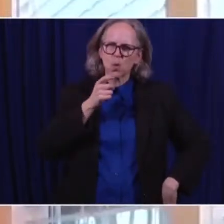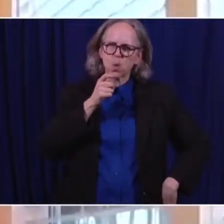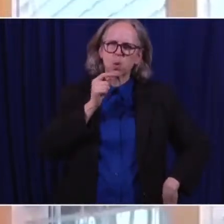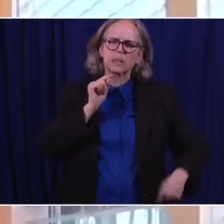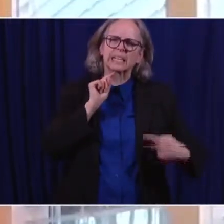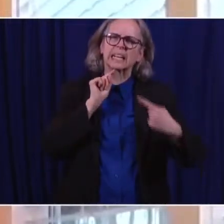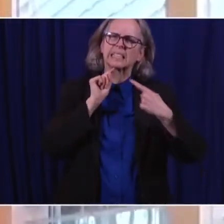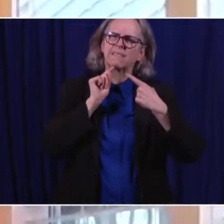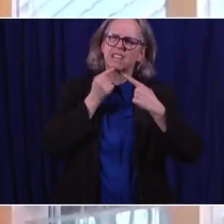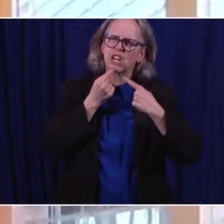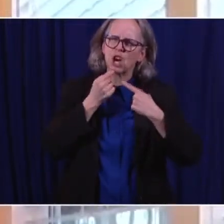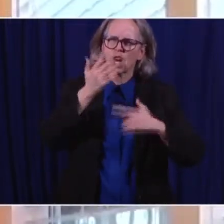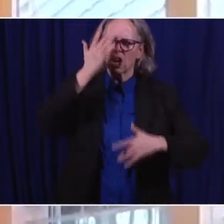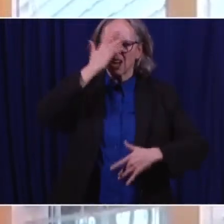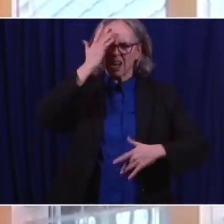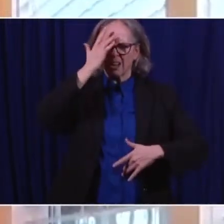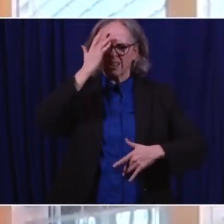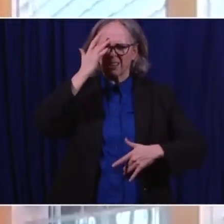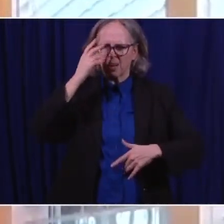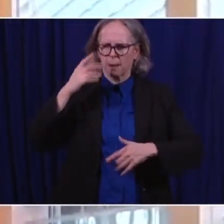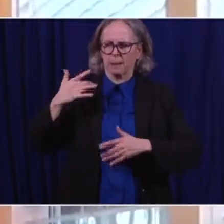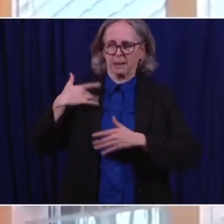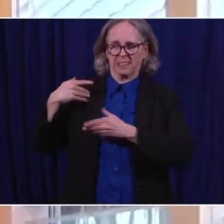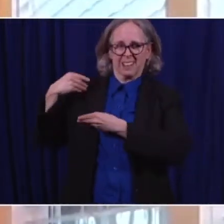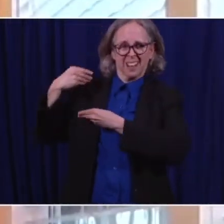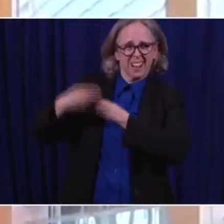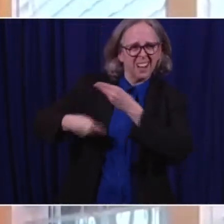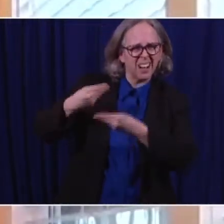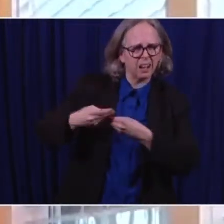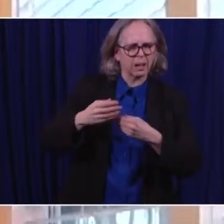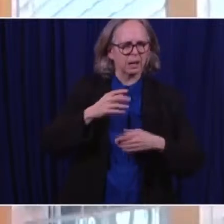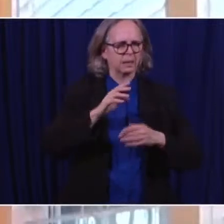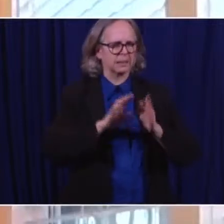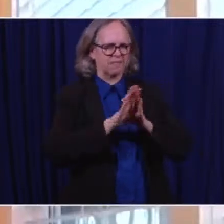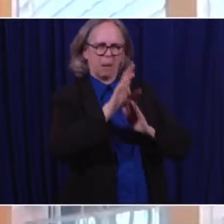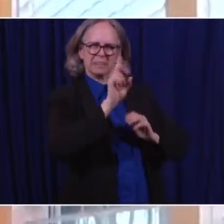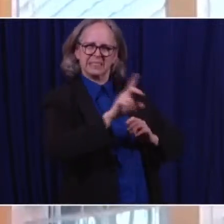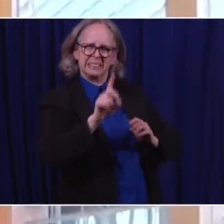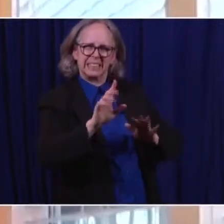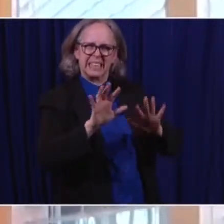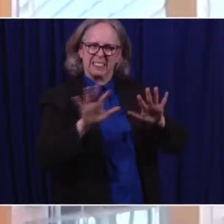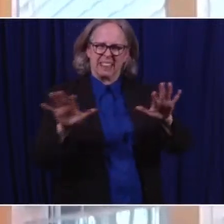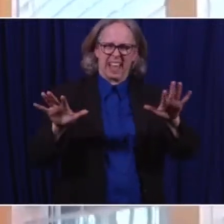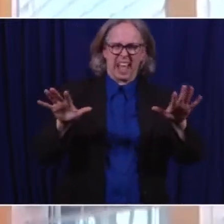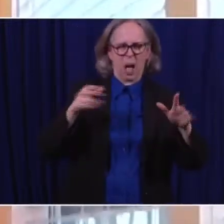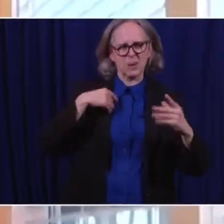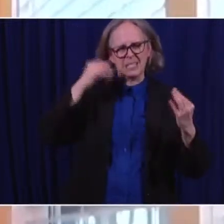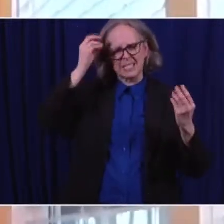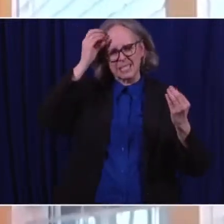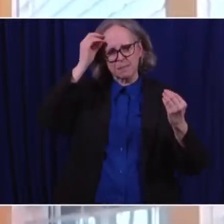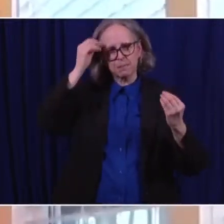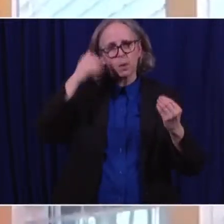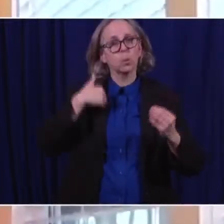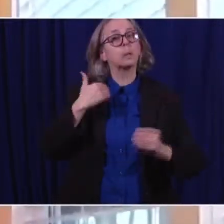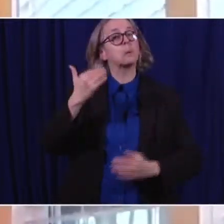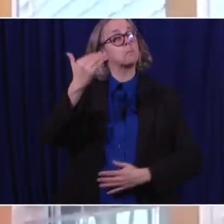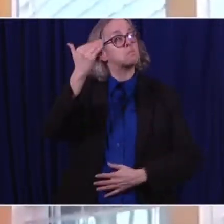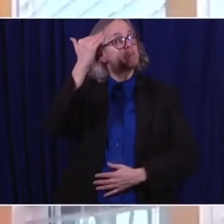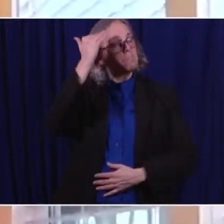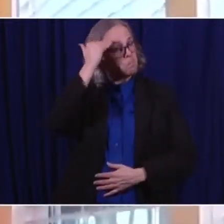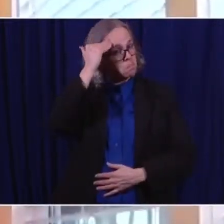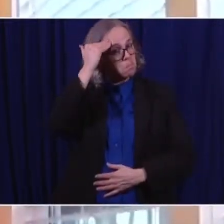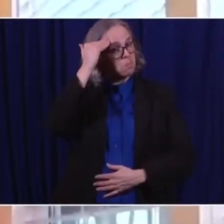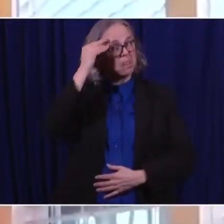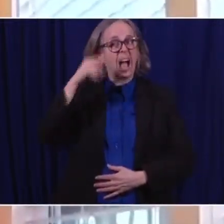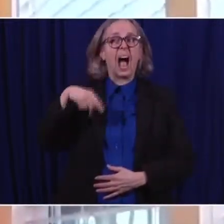and developmental medical conditions, we were mindful of the CDC's risk of high-risk conditions